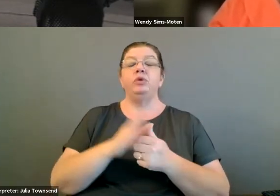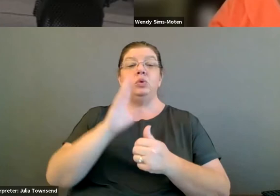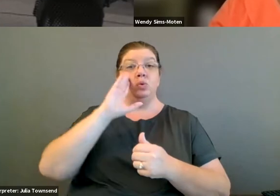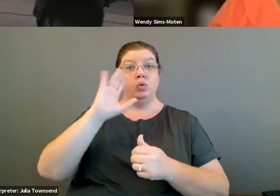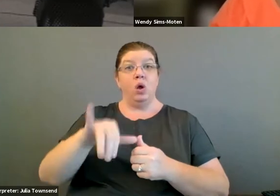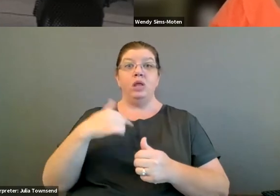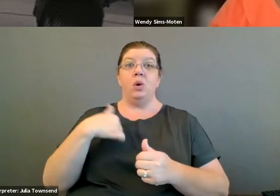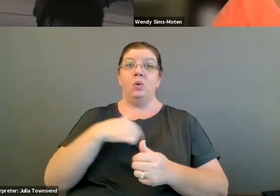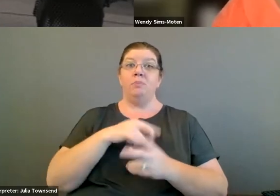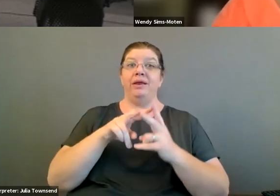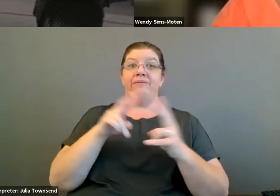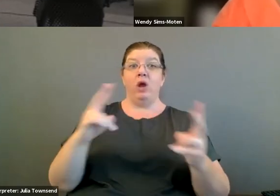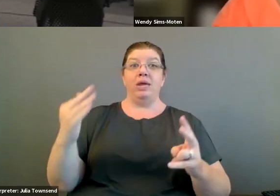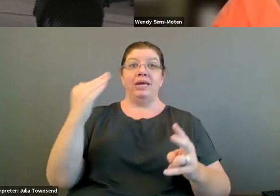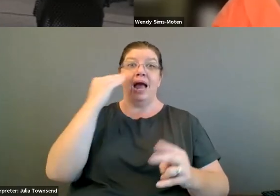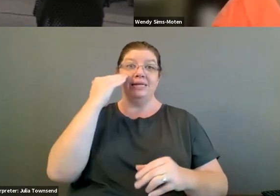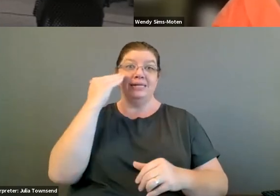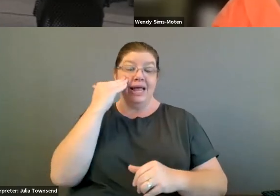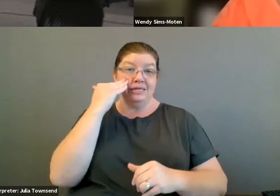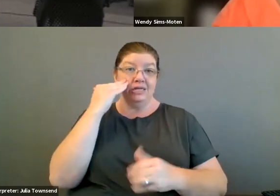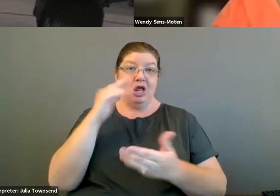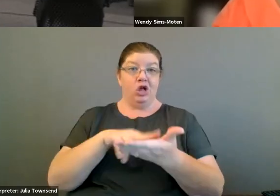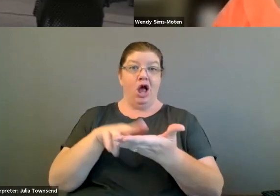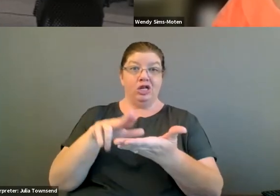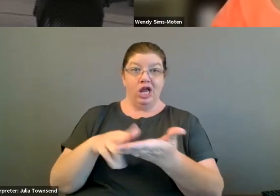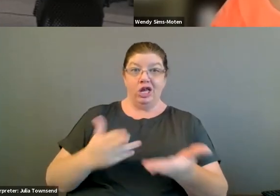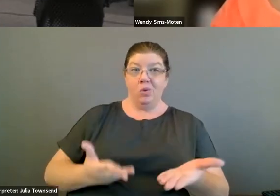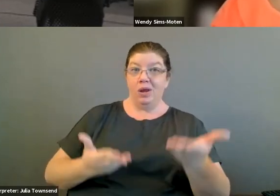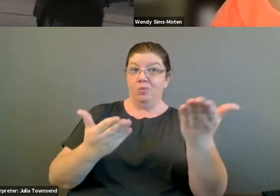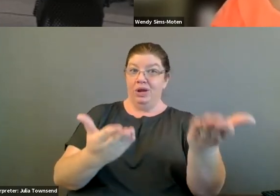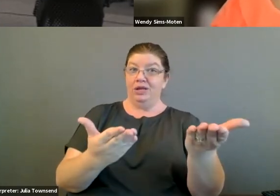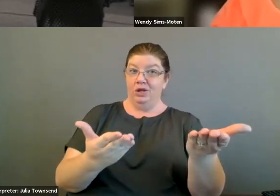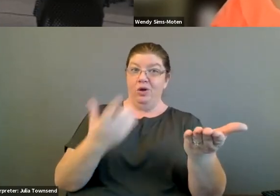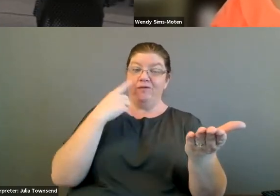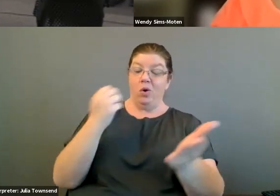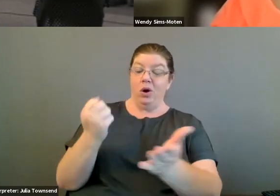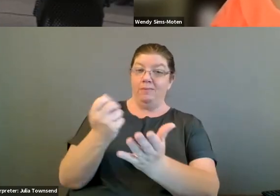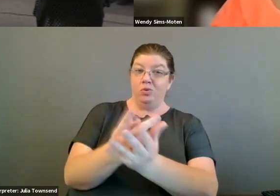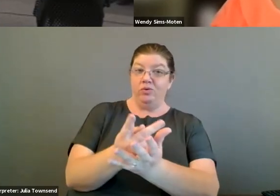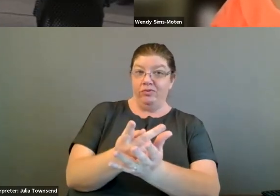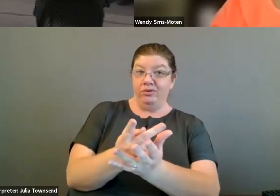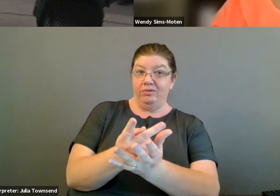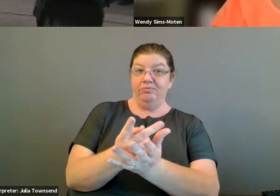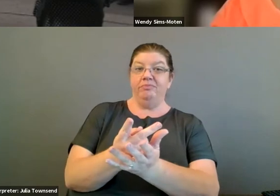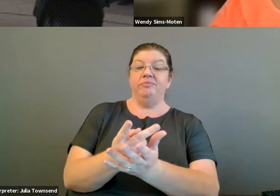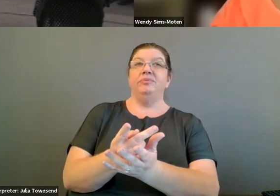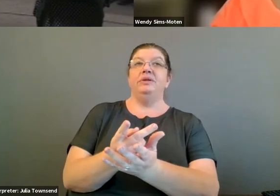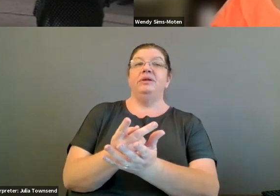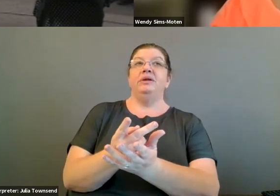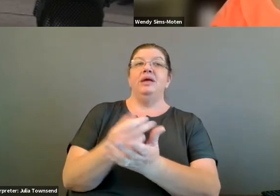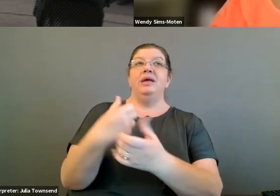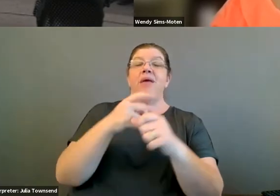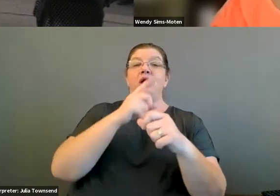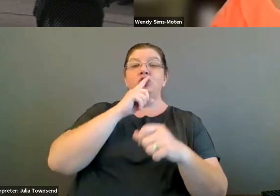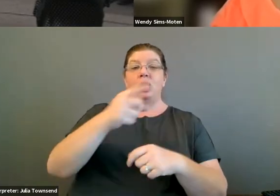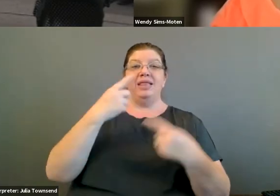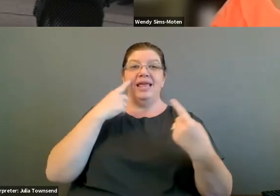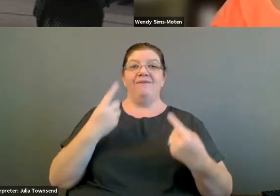are being very conscientious in the contracts that we bring to you for approval, and we want to make sure that the